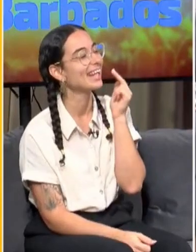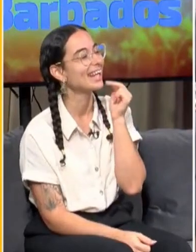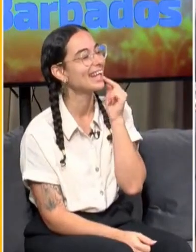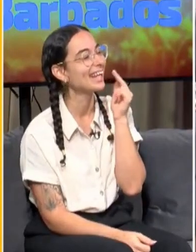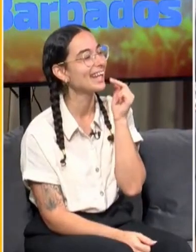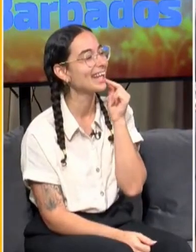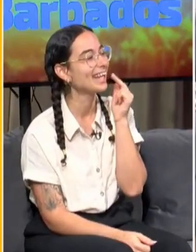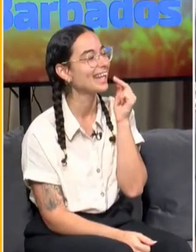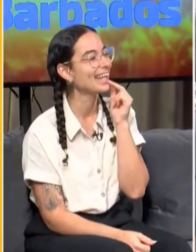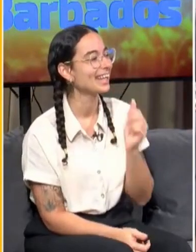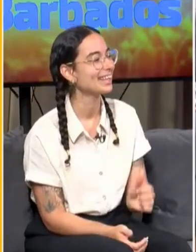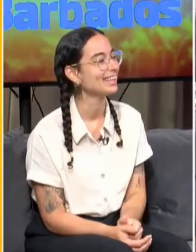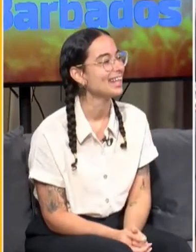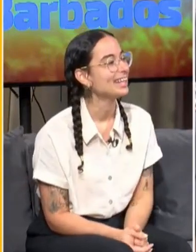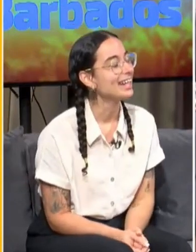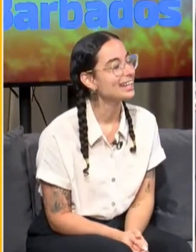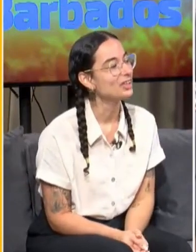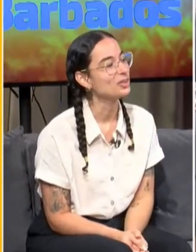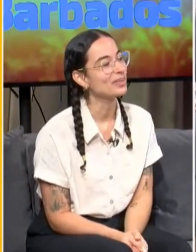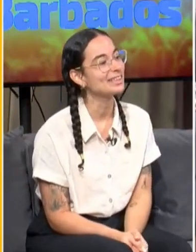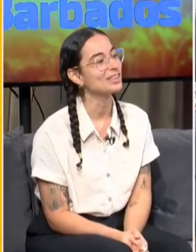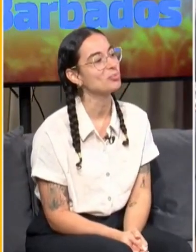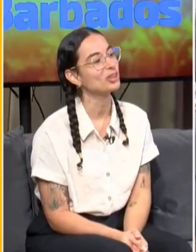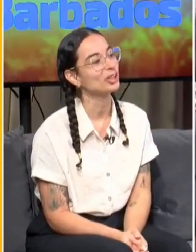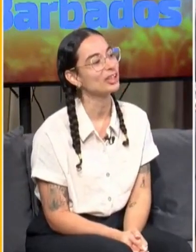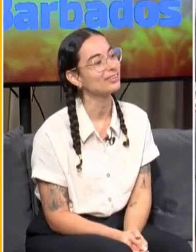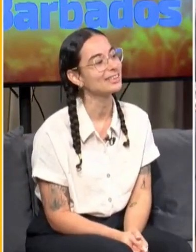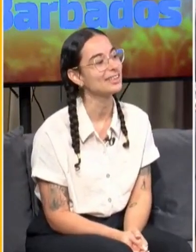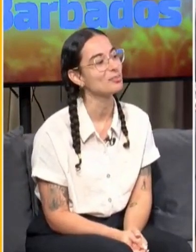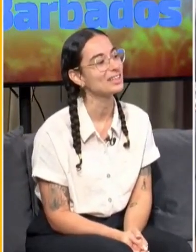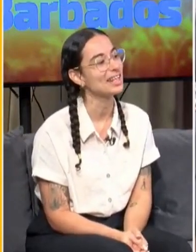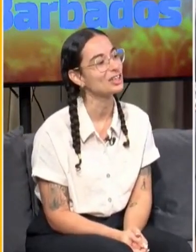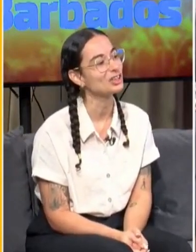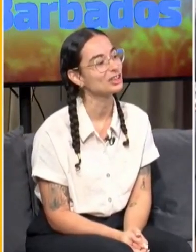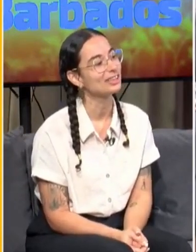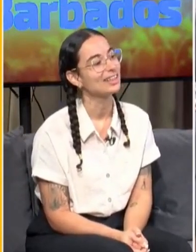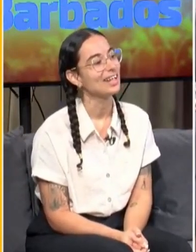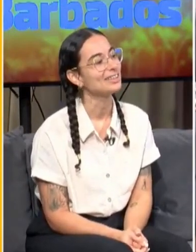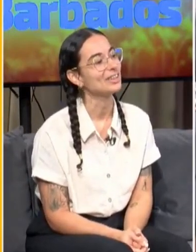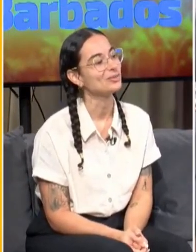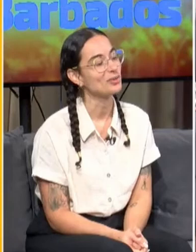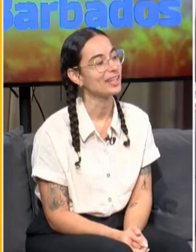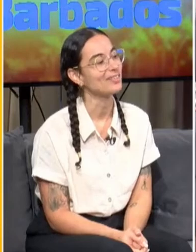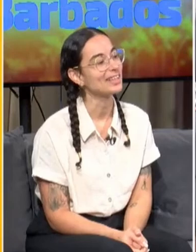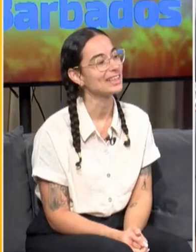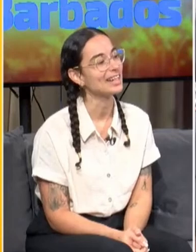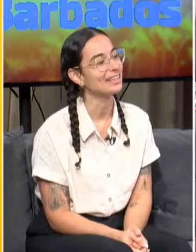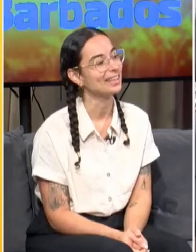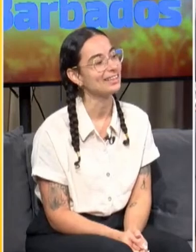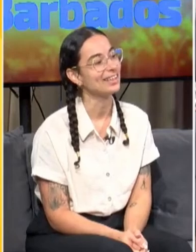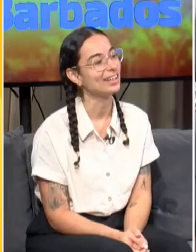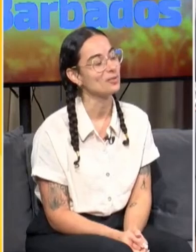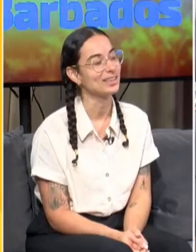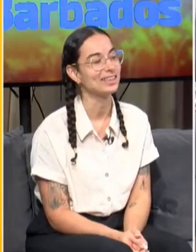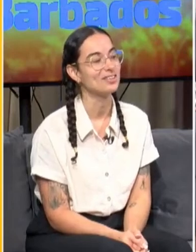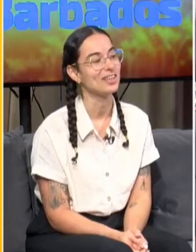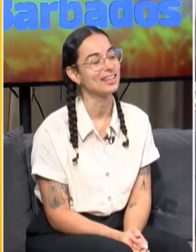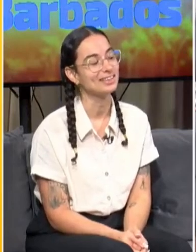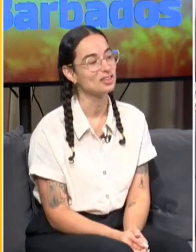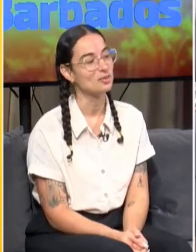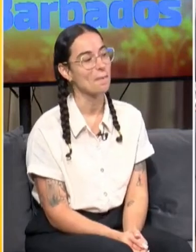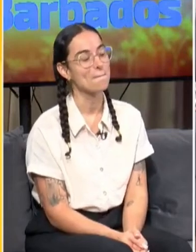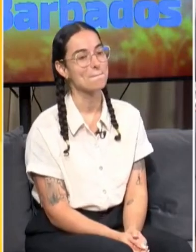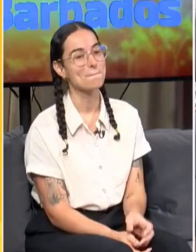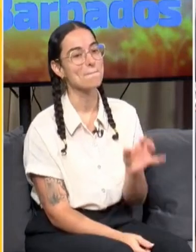All right, I love it. Yeah, it's because of the picture, because of the mustache. And so that's why we gave that sign that helps identify